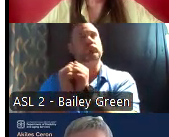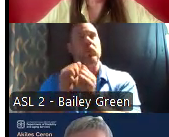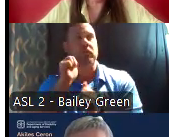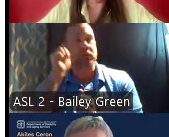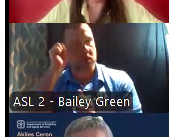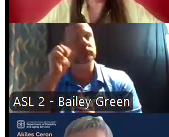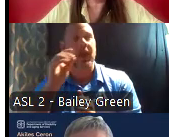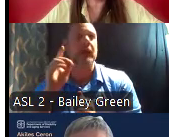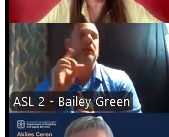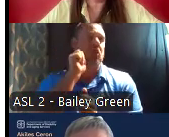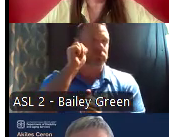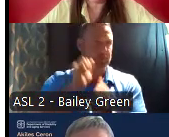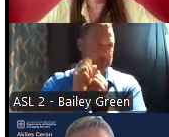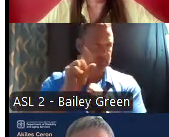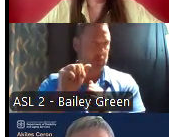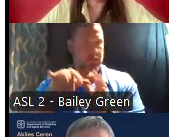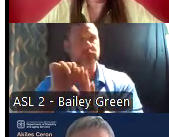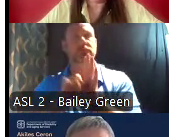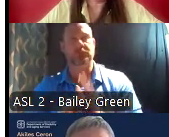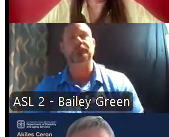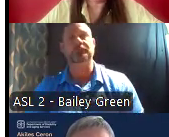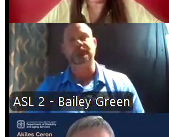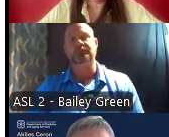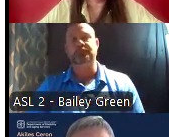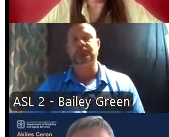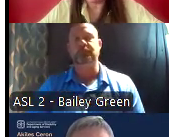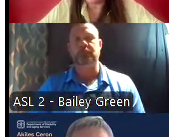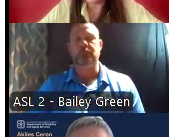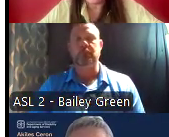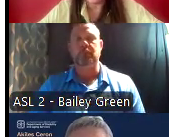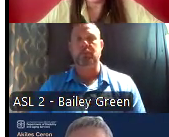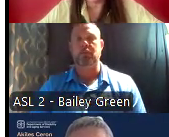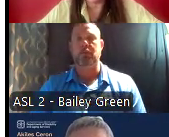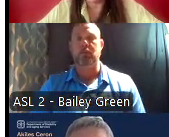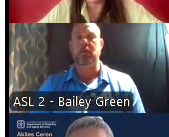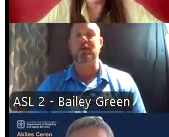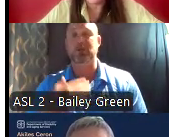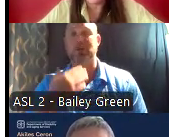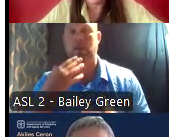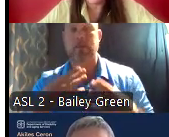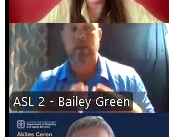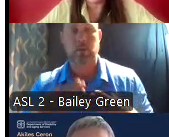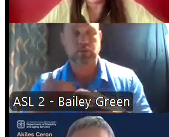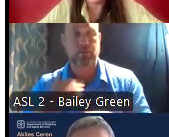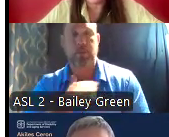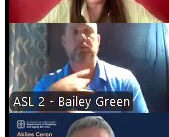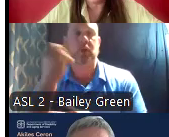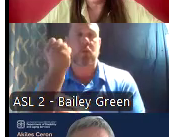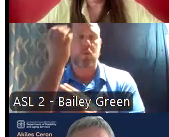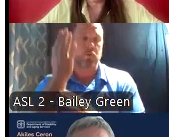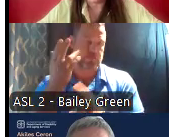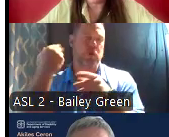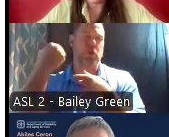state. And finally, again, we just wanted to thank the council members and stakeholders for participating in our listening